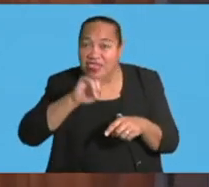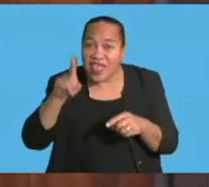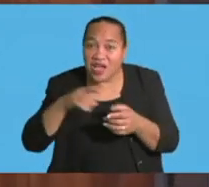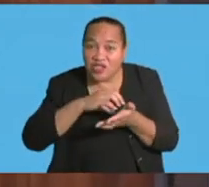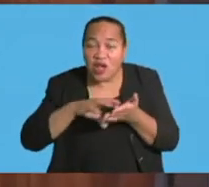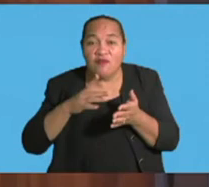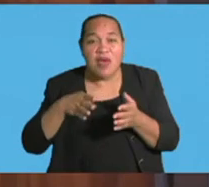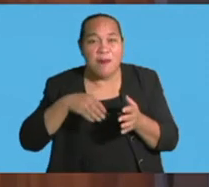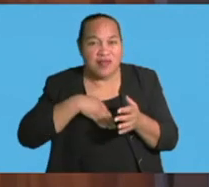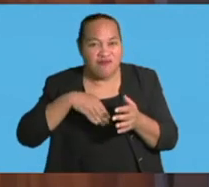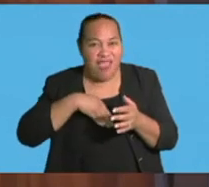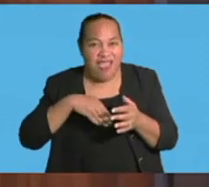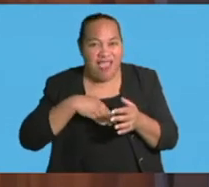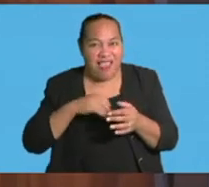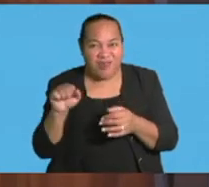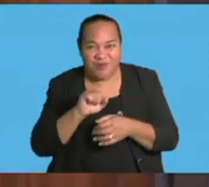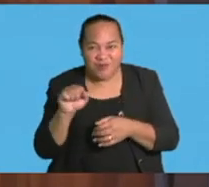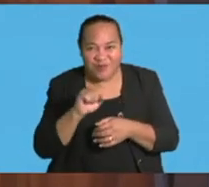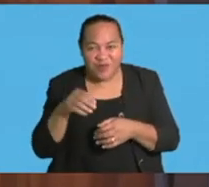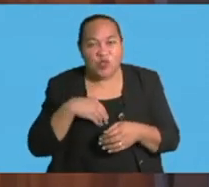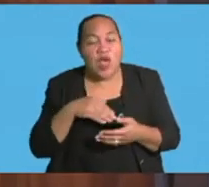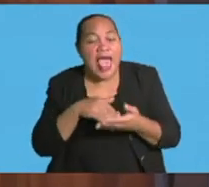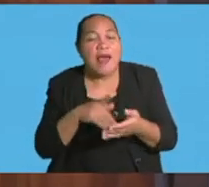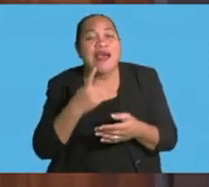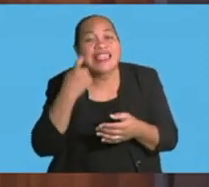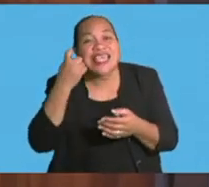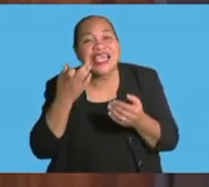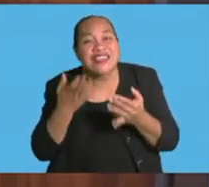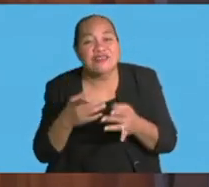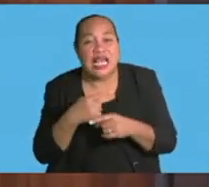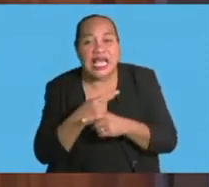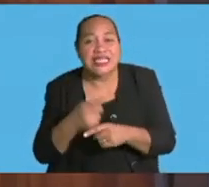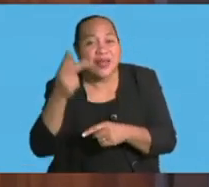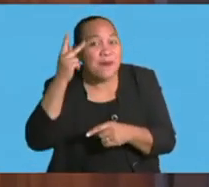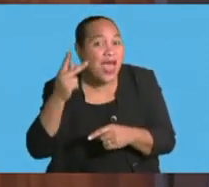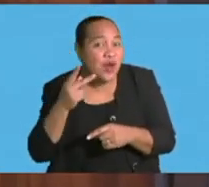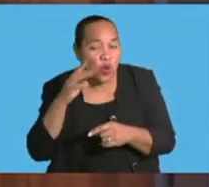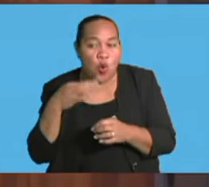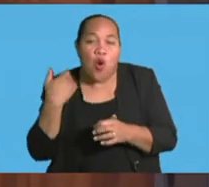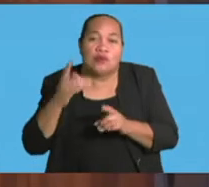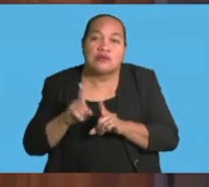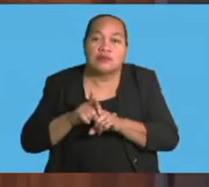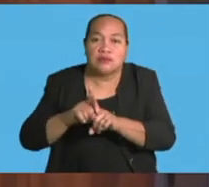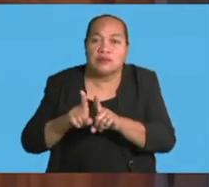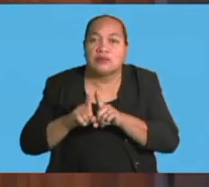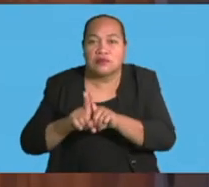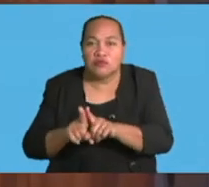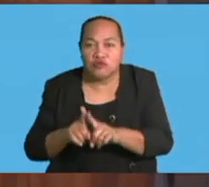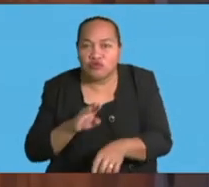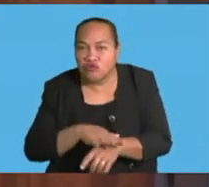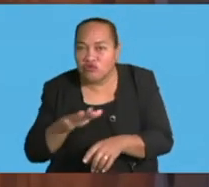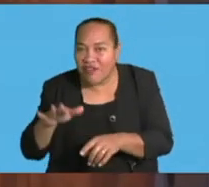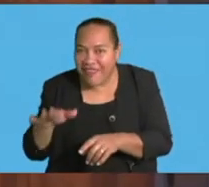fare subsidy allocation to help assist caregivers, guardians and parents who accompany elderly citizens and adults and